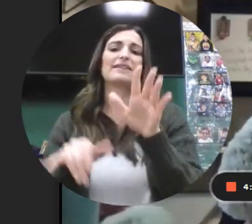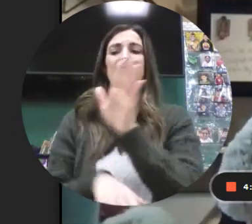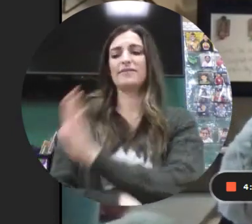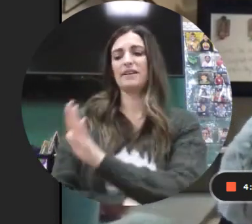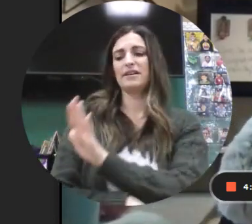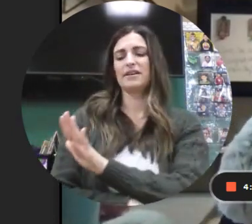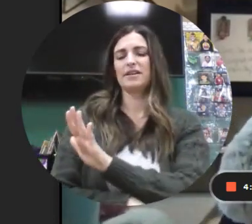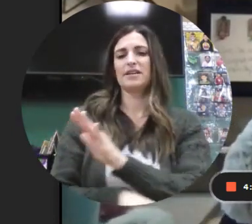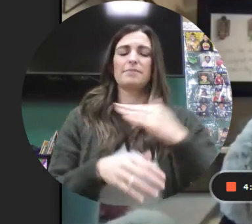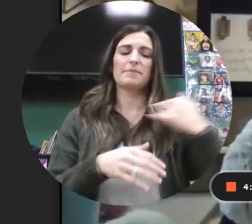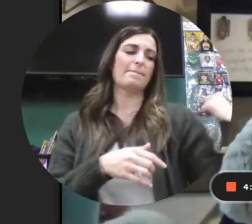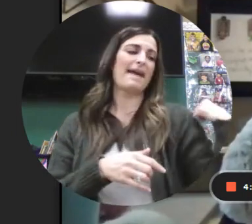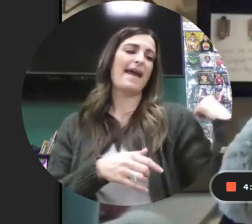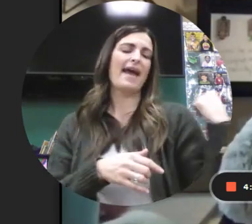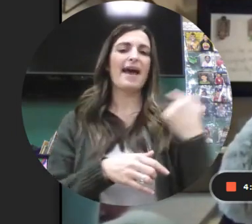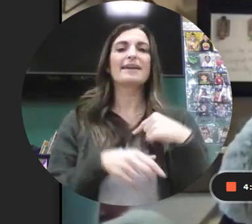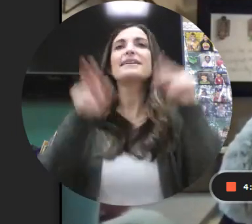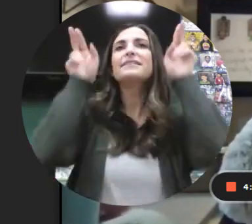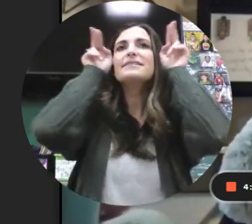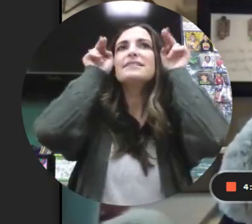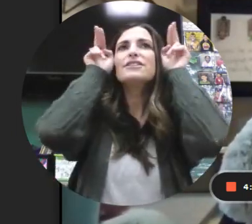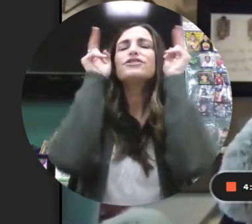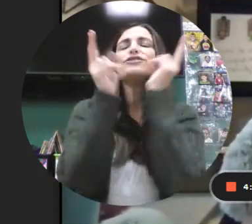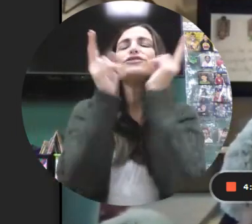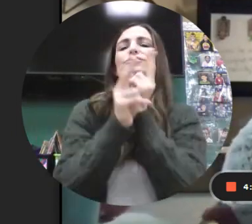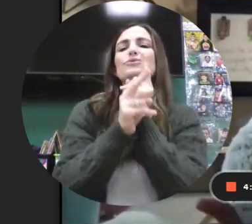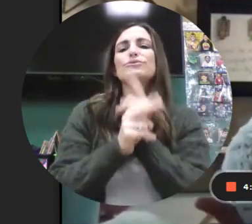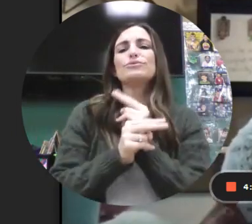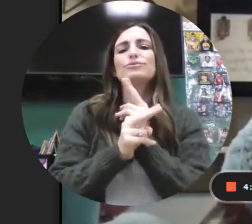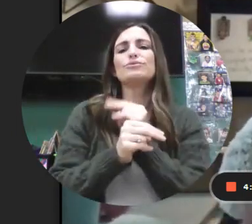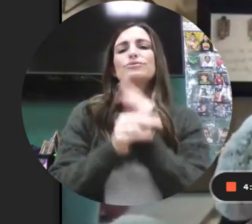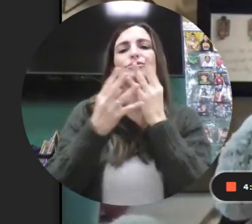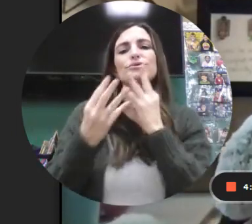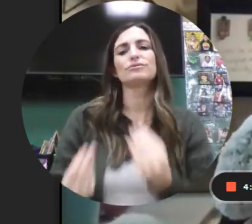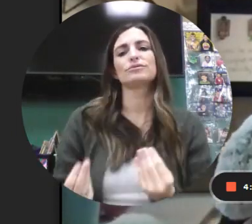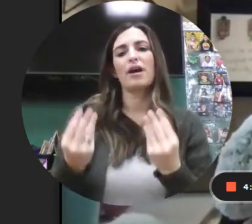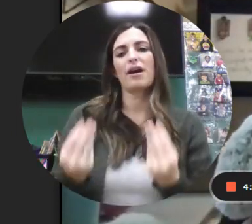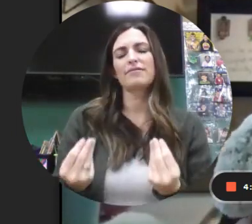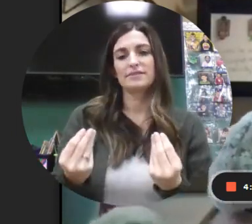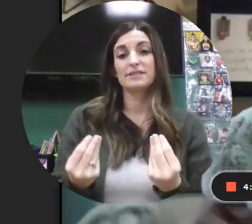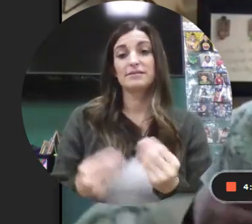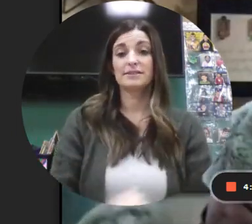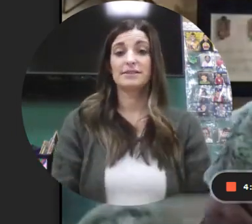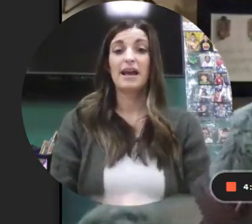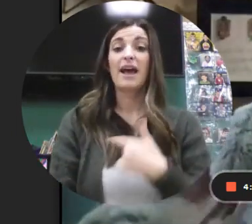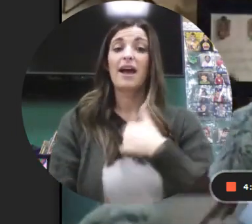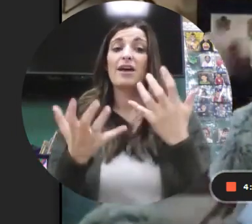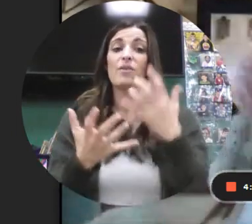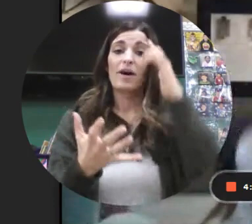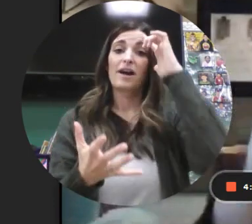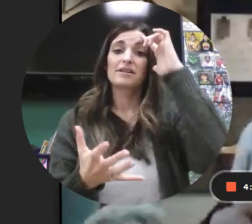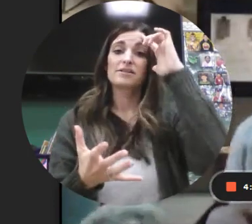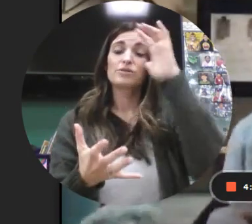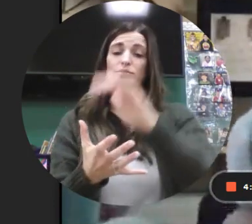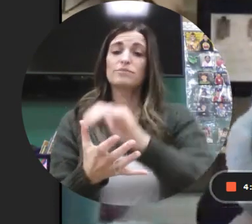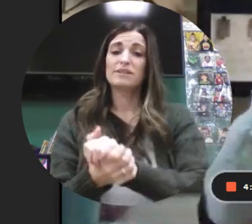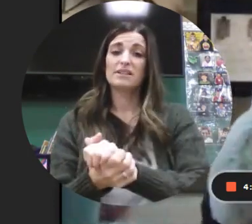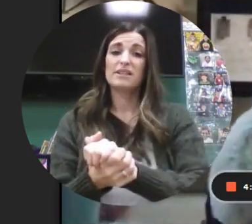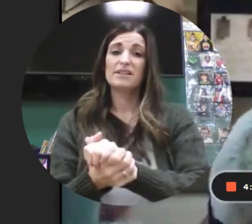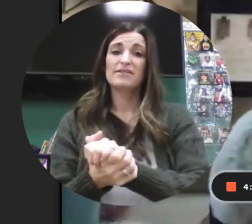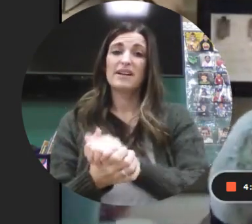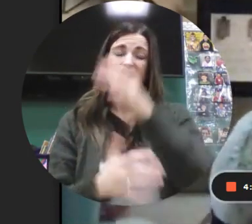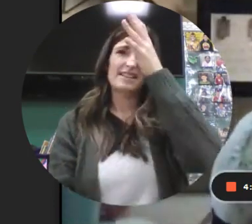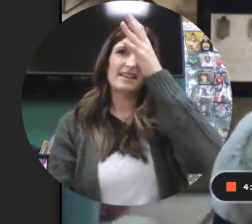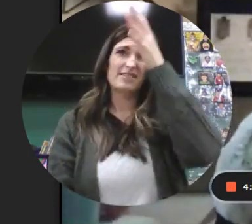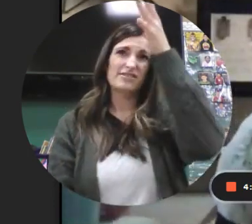his back, and how his ears felt like soft flower petals. I had wanted to believe that Papier had sent Lappy to me with